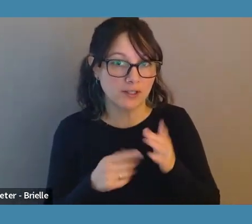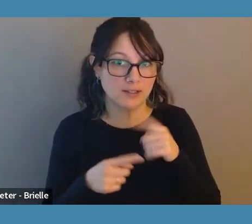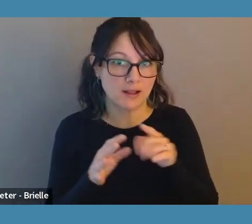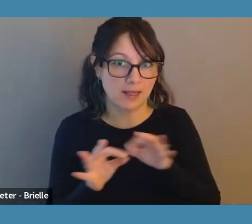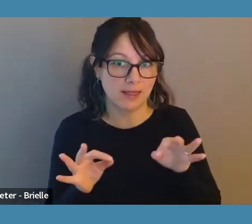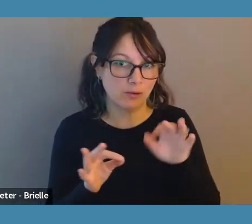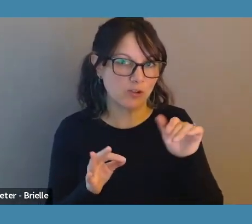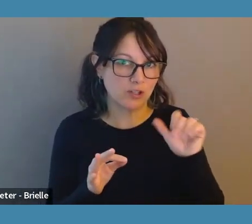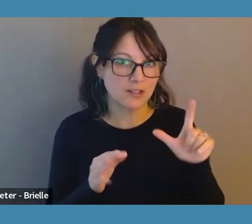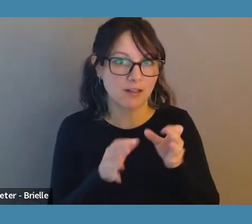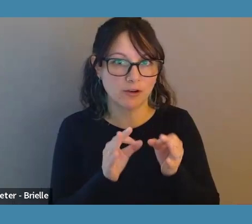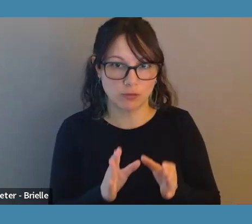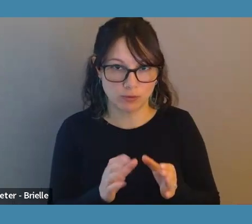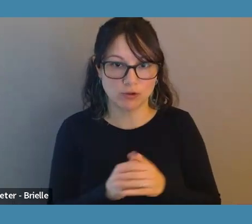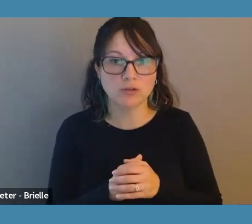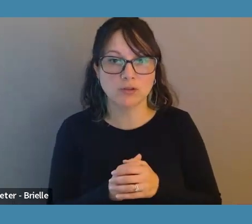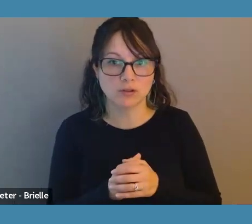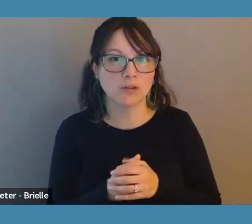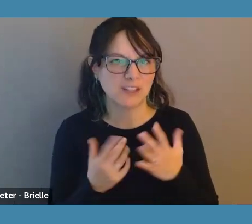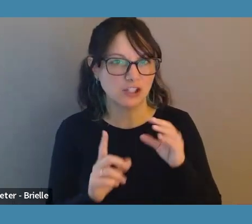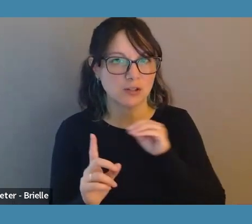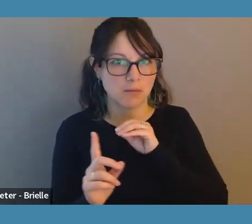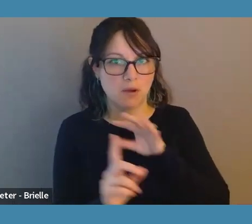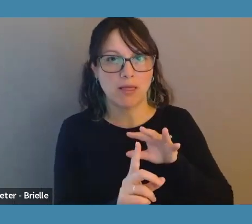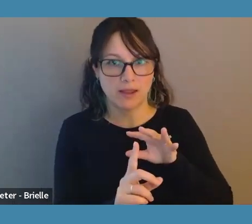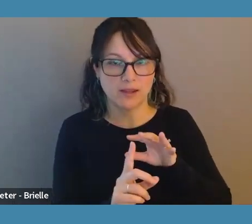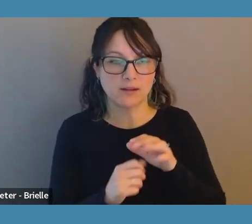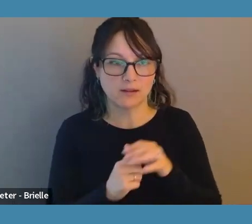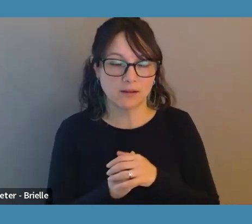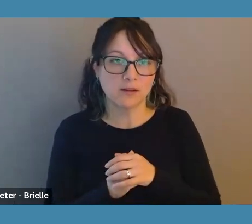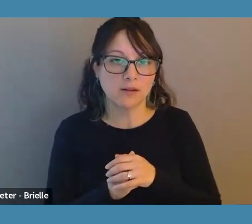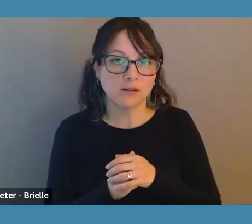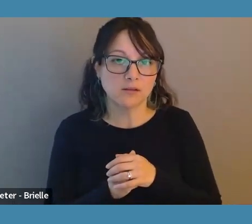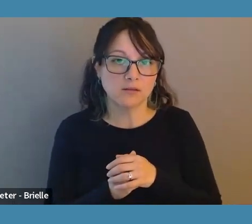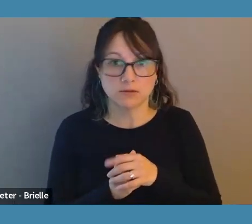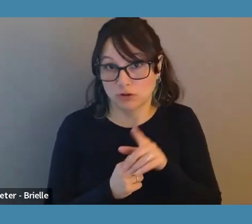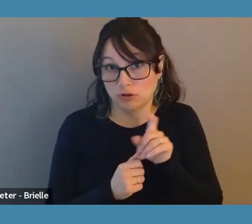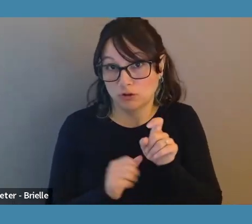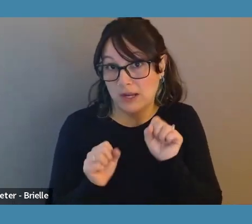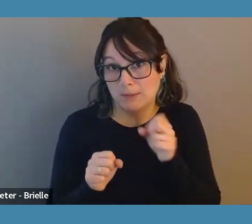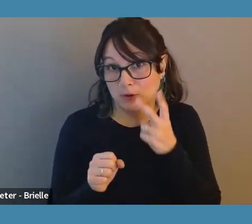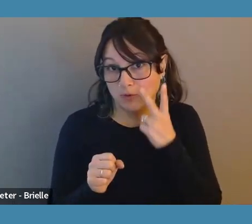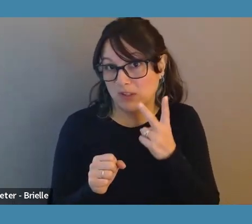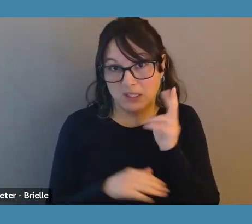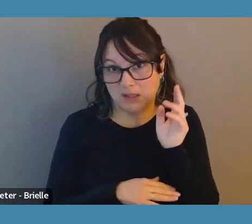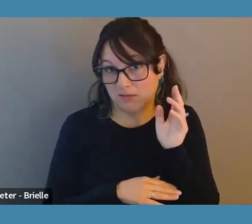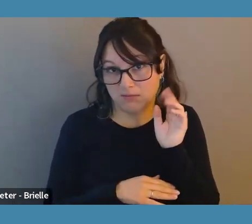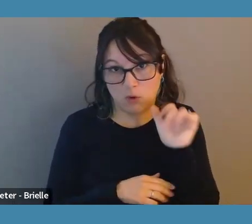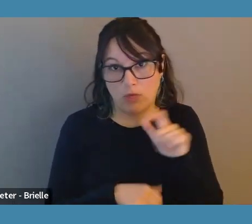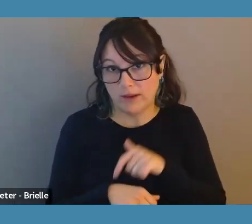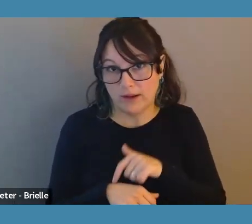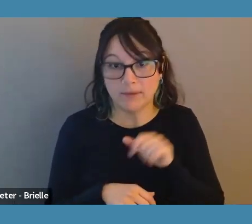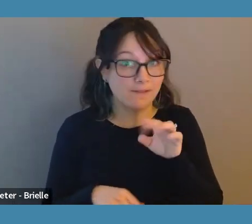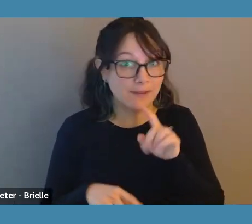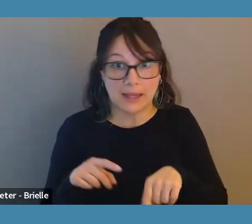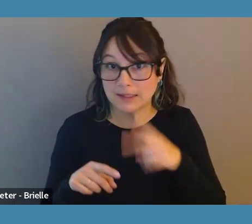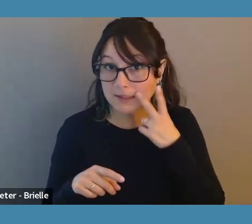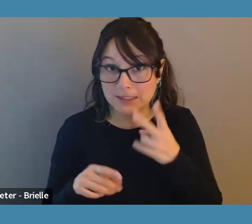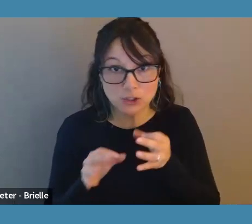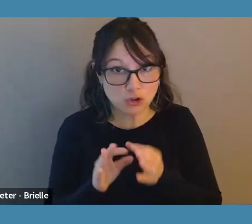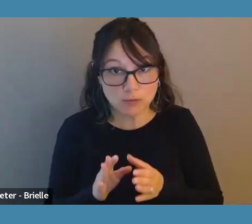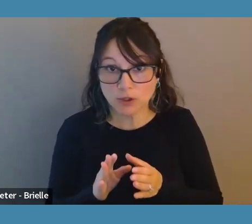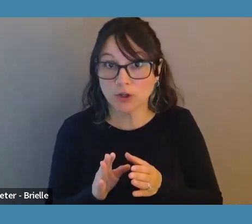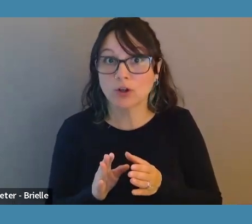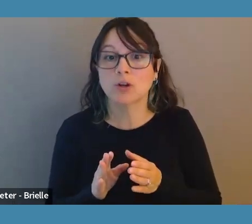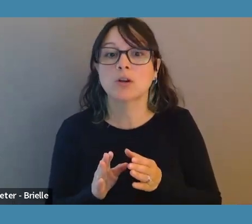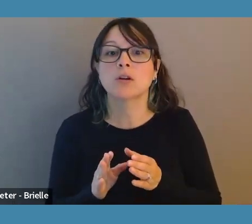Language interpreters today. They are spotlighted on your screen and should be visible at all times. If you cannot see them, make sure